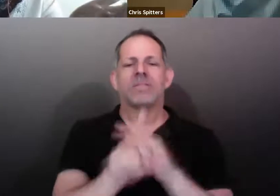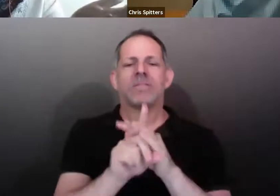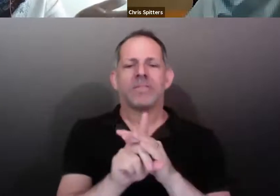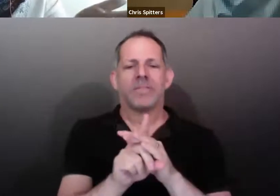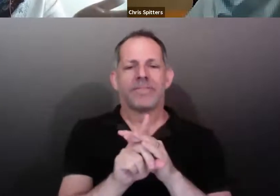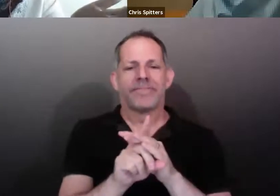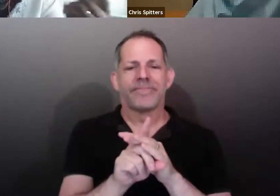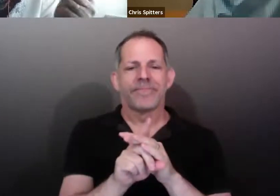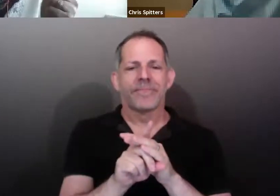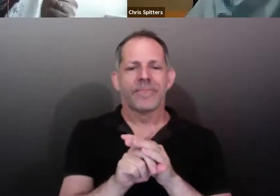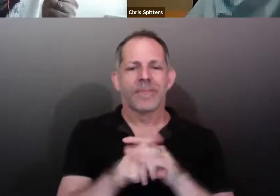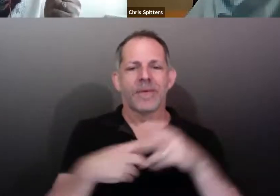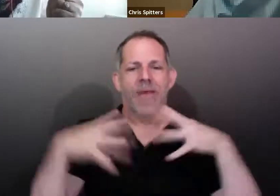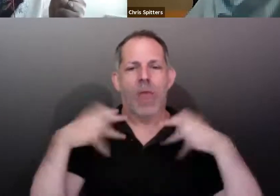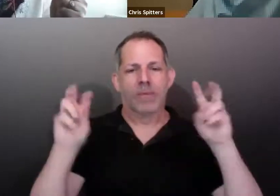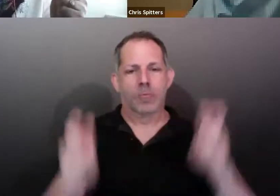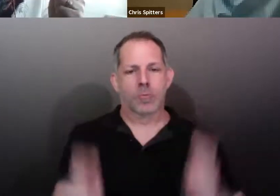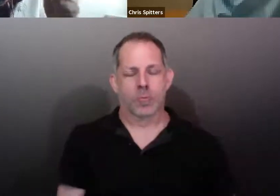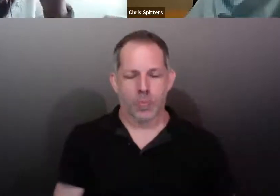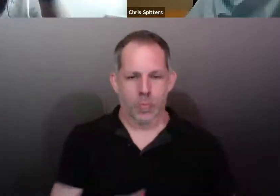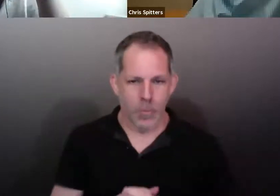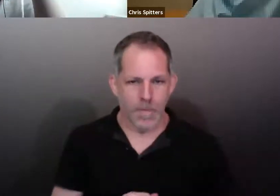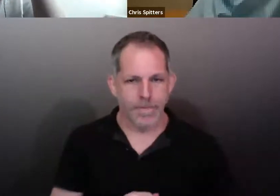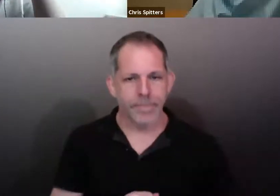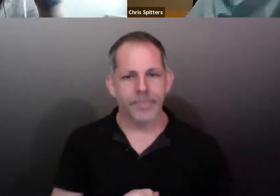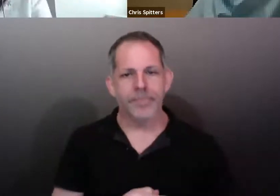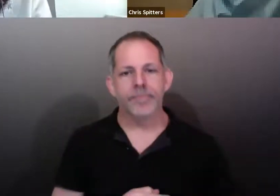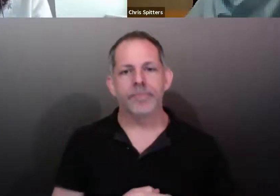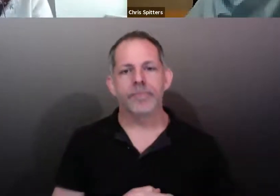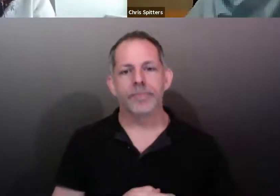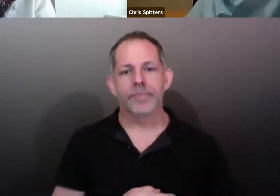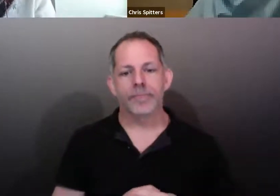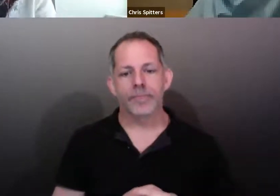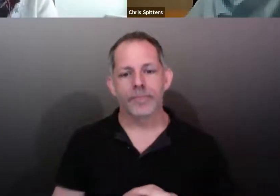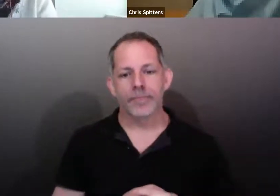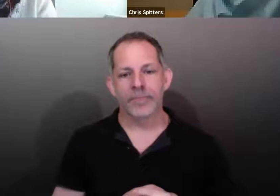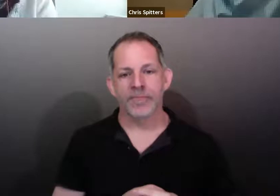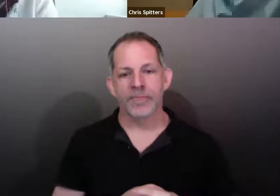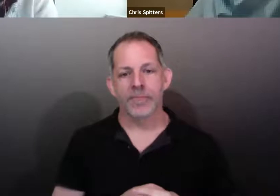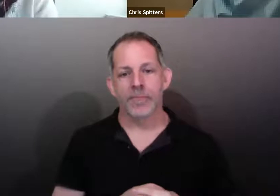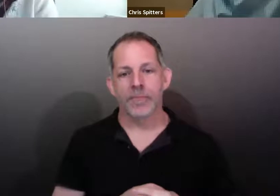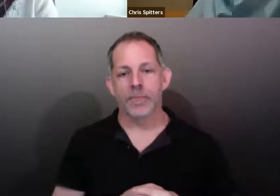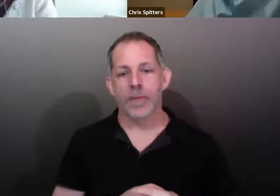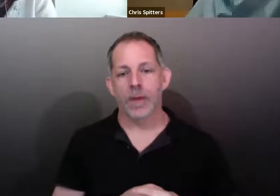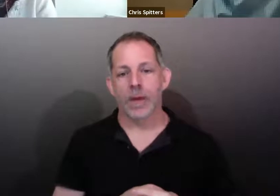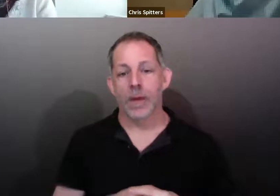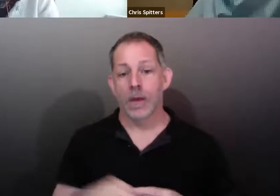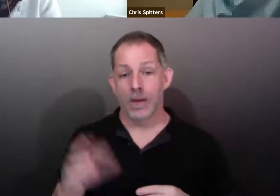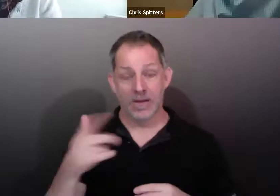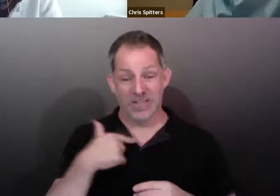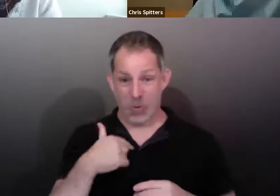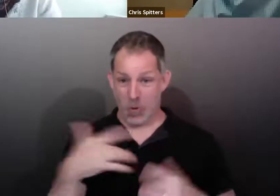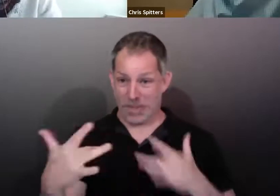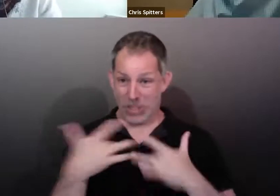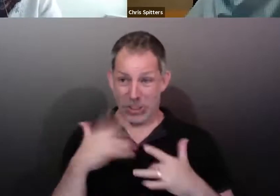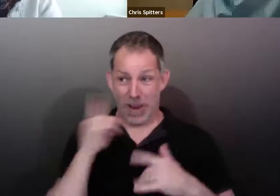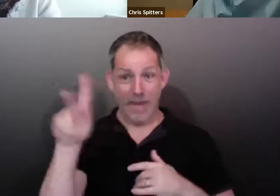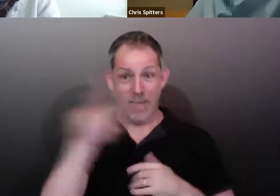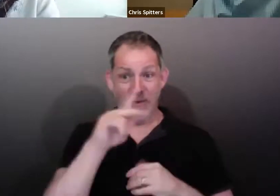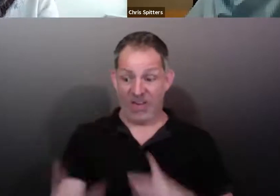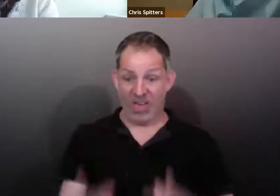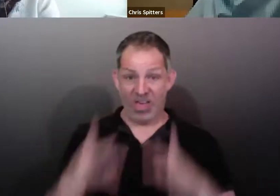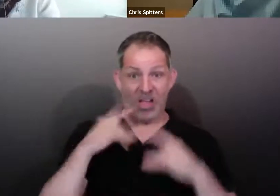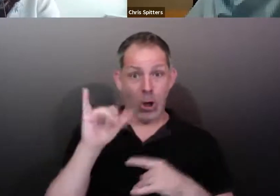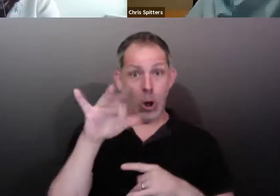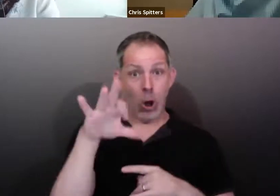it's worrisome, especially as you hear about these, people who have long-term impacts, and I wonder, what